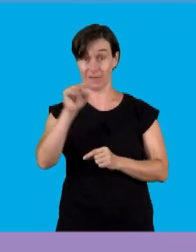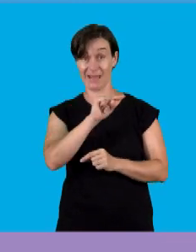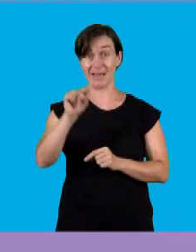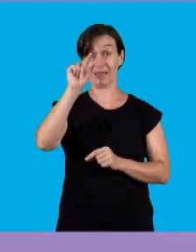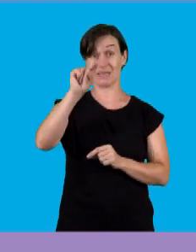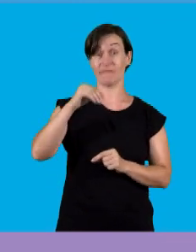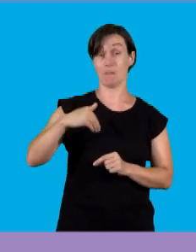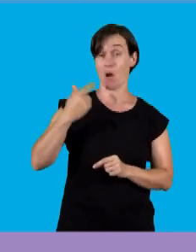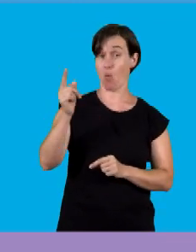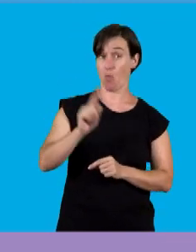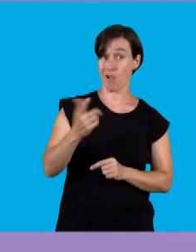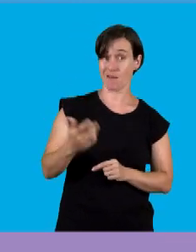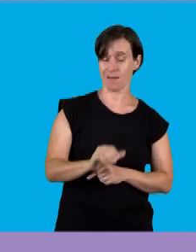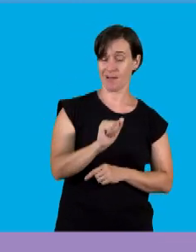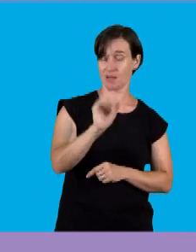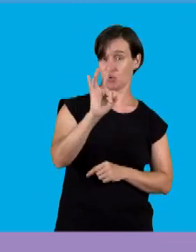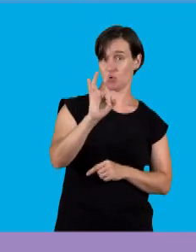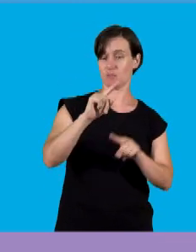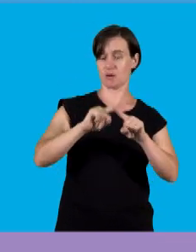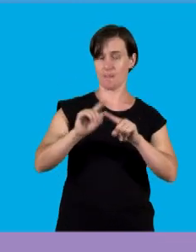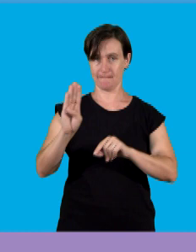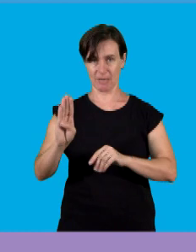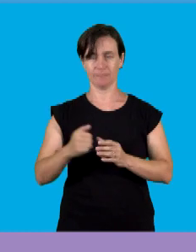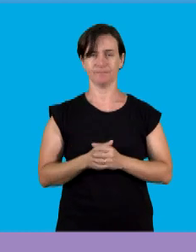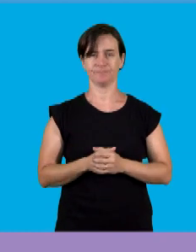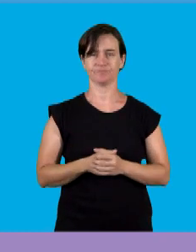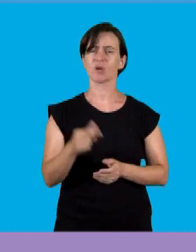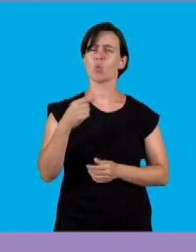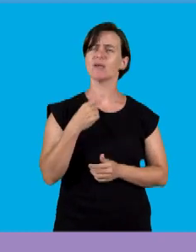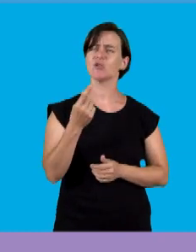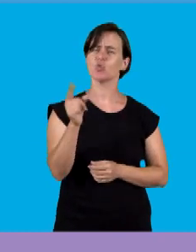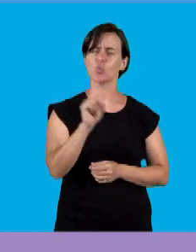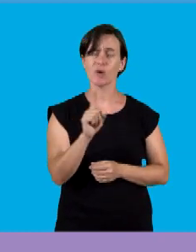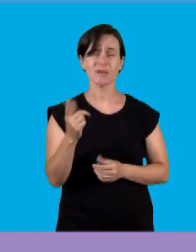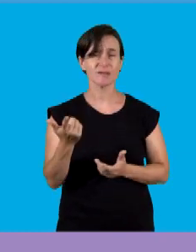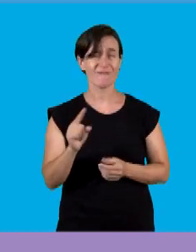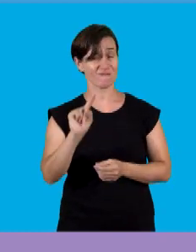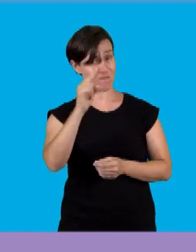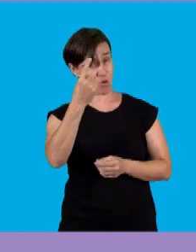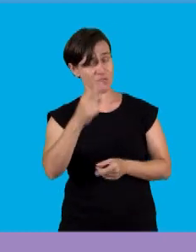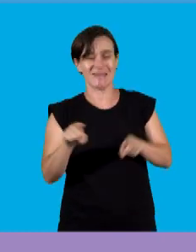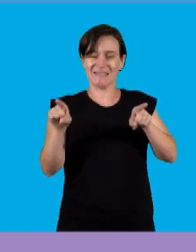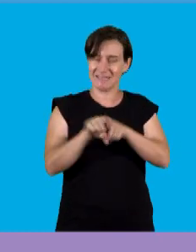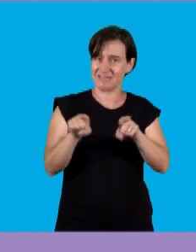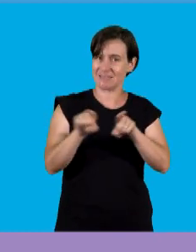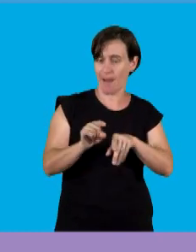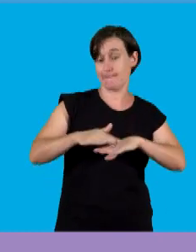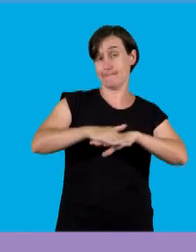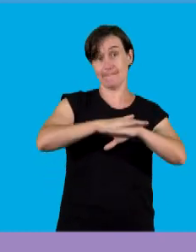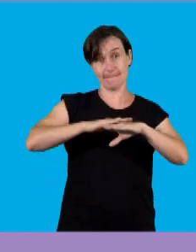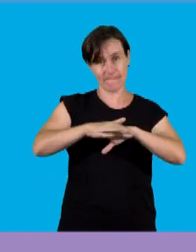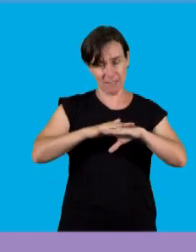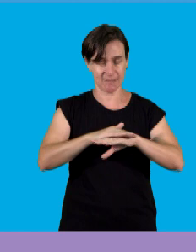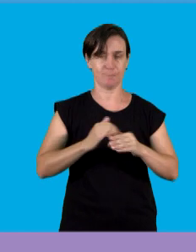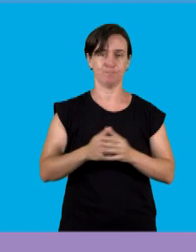by a cubed multiplied by b. Now, what are we looking for? We are looking for bases that